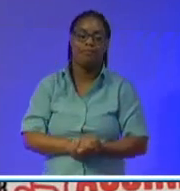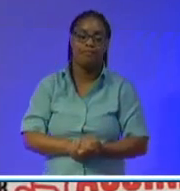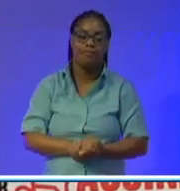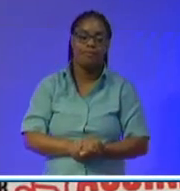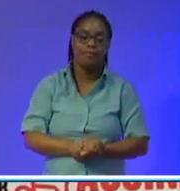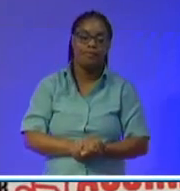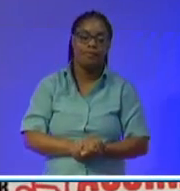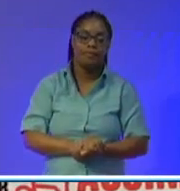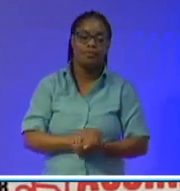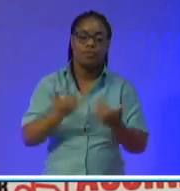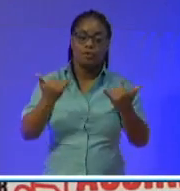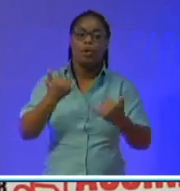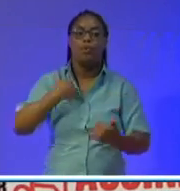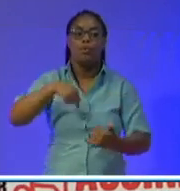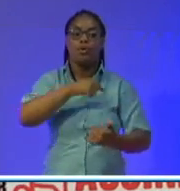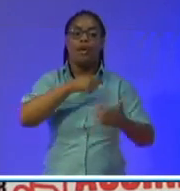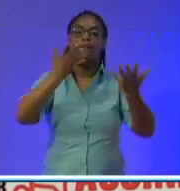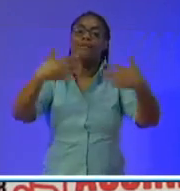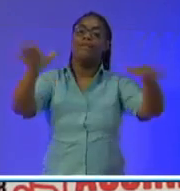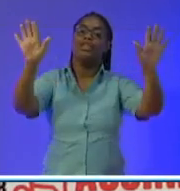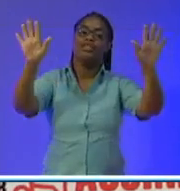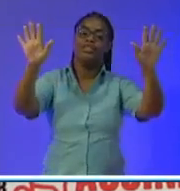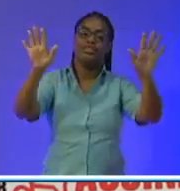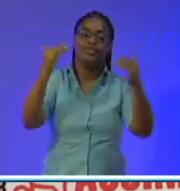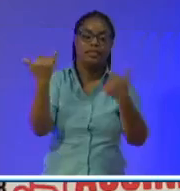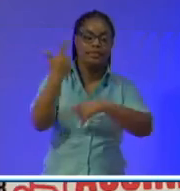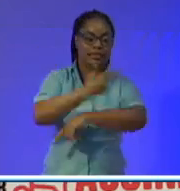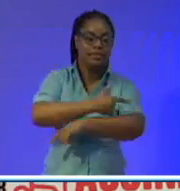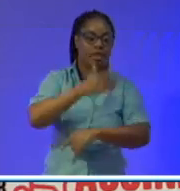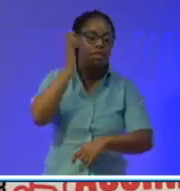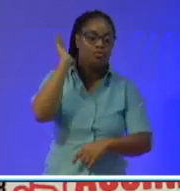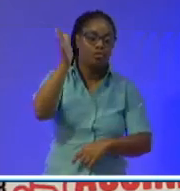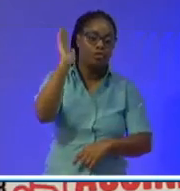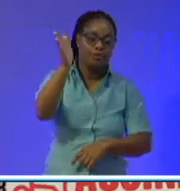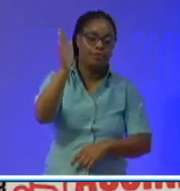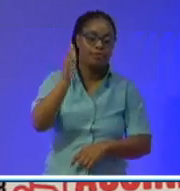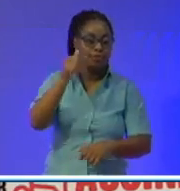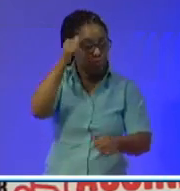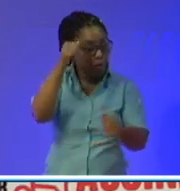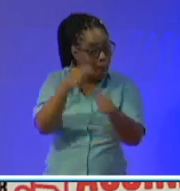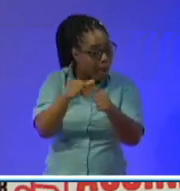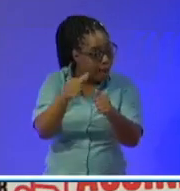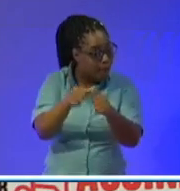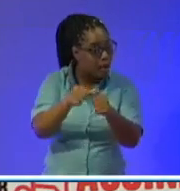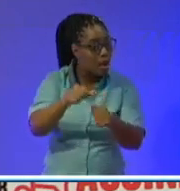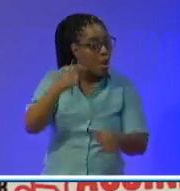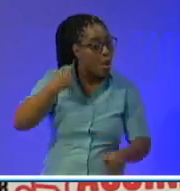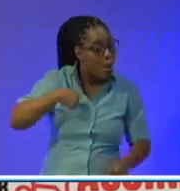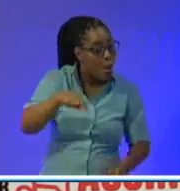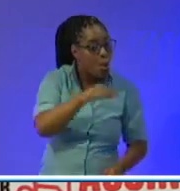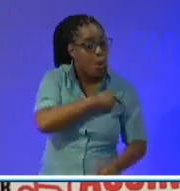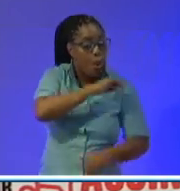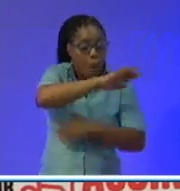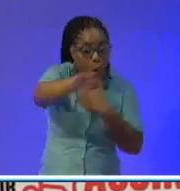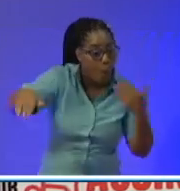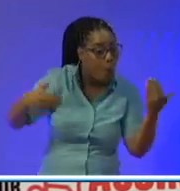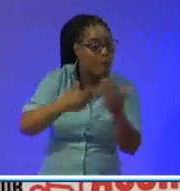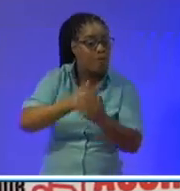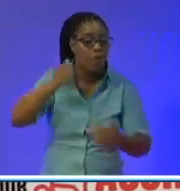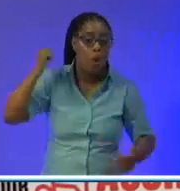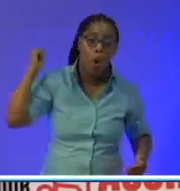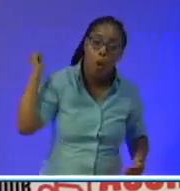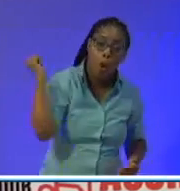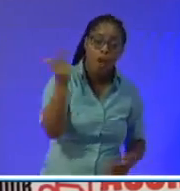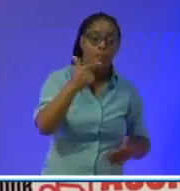today's media conference. Remember that we all have an important role to play in protecting Trinidad and Tobago